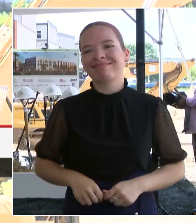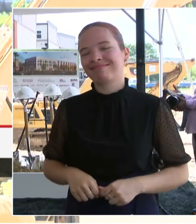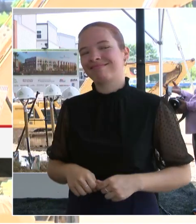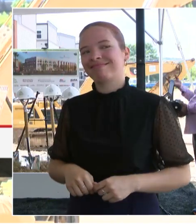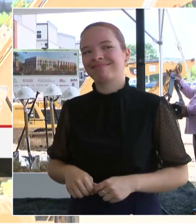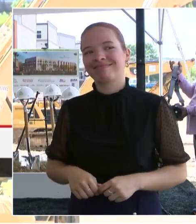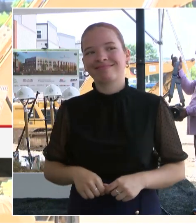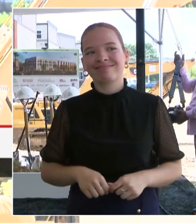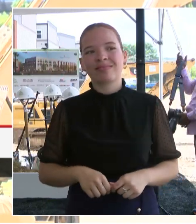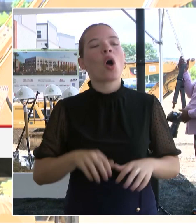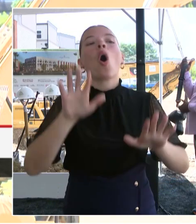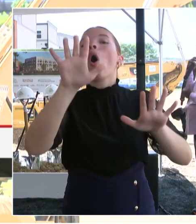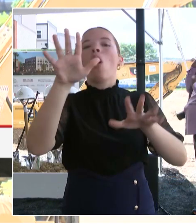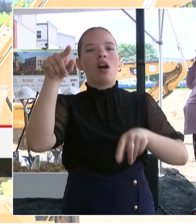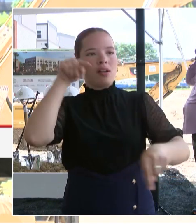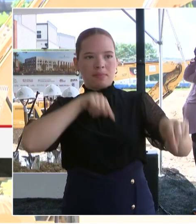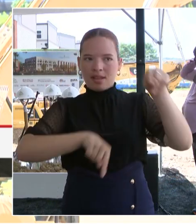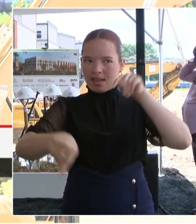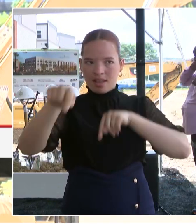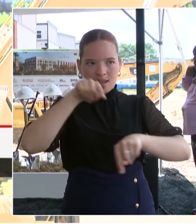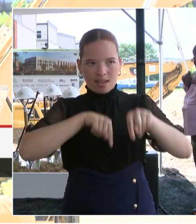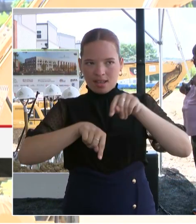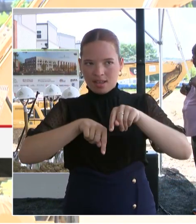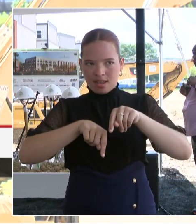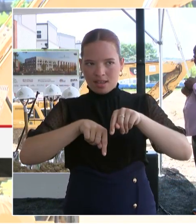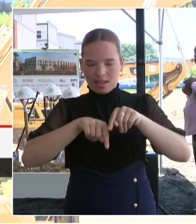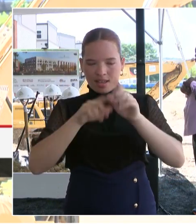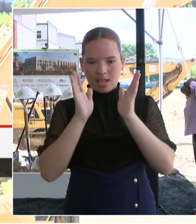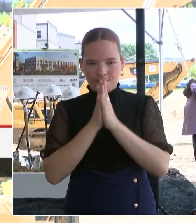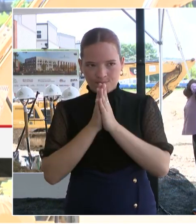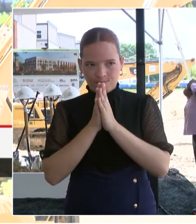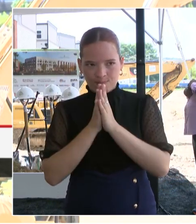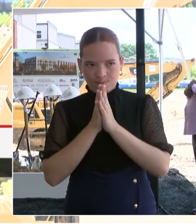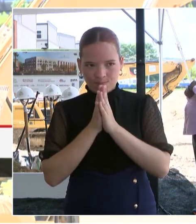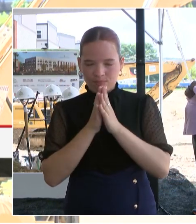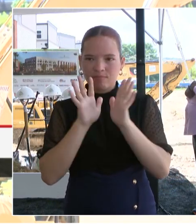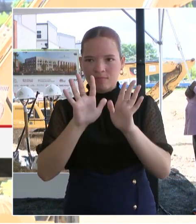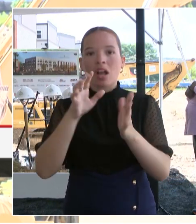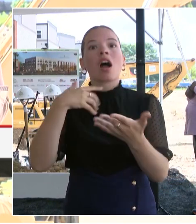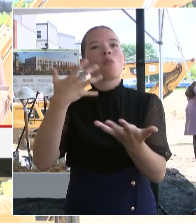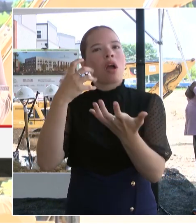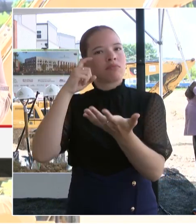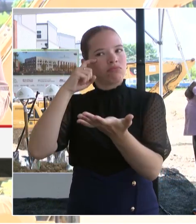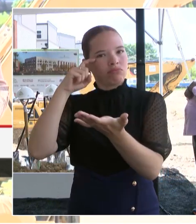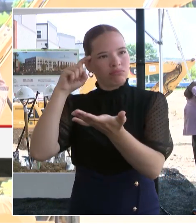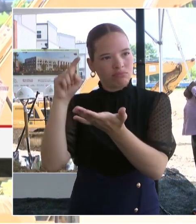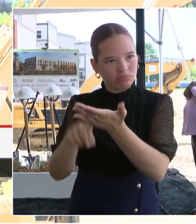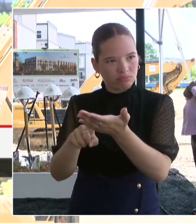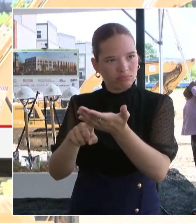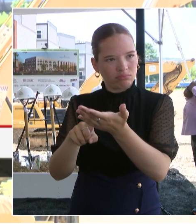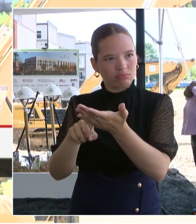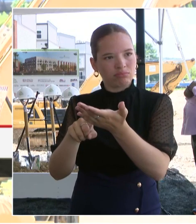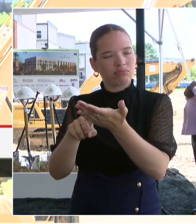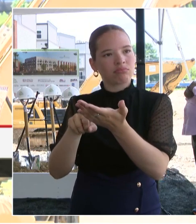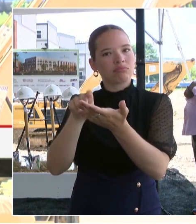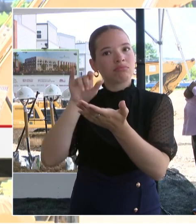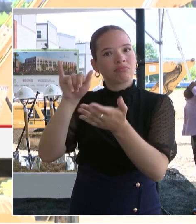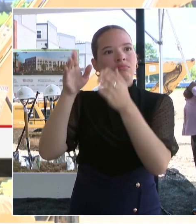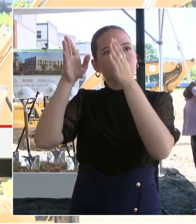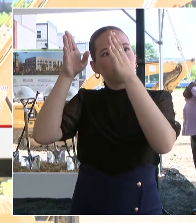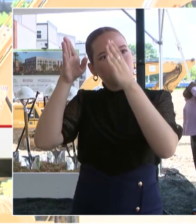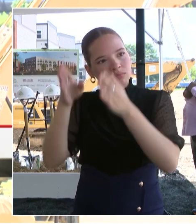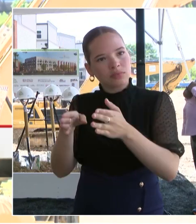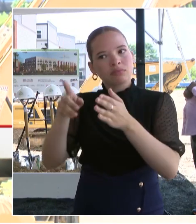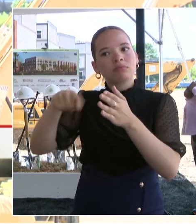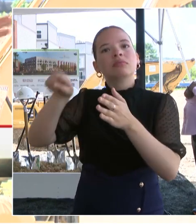I was remiss in not acknowledging, and they have been acknowledged, our big deal team at DEMPED. So